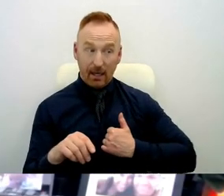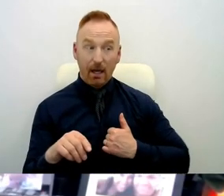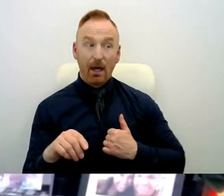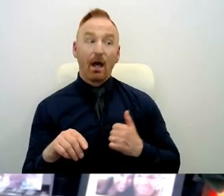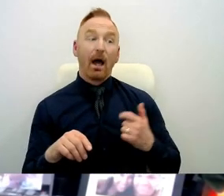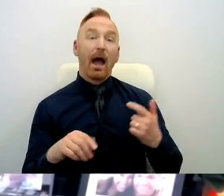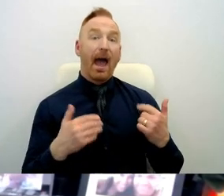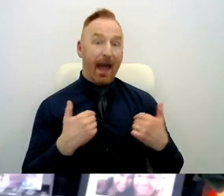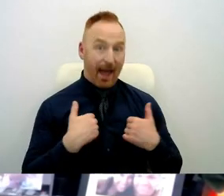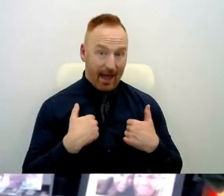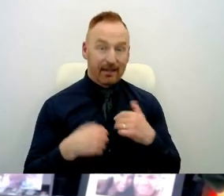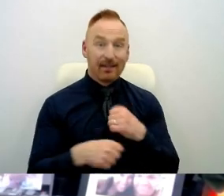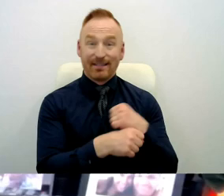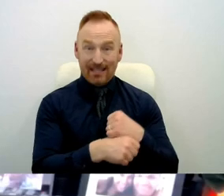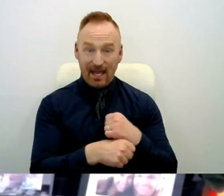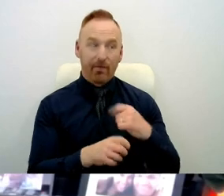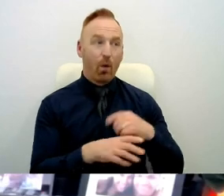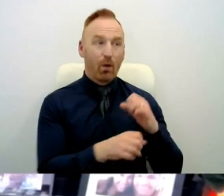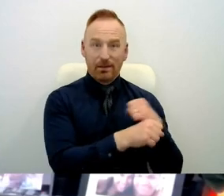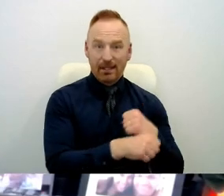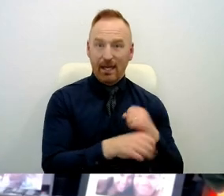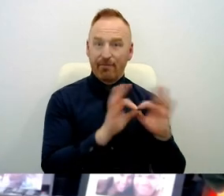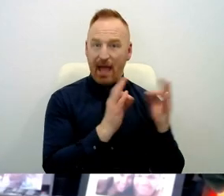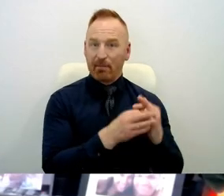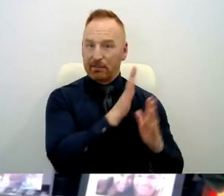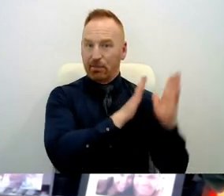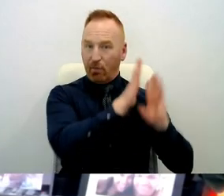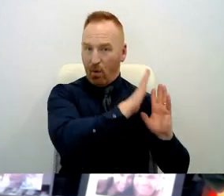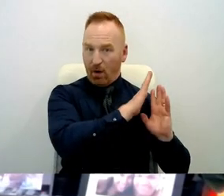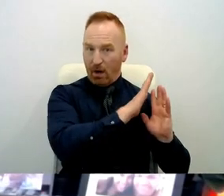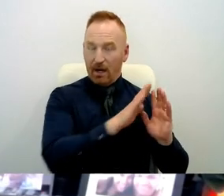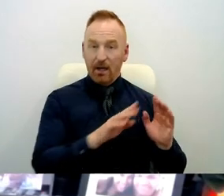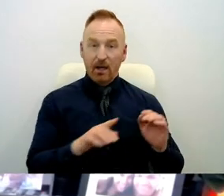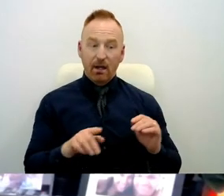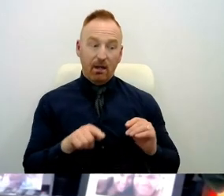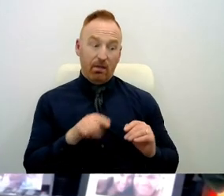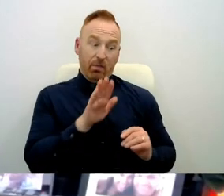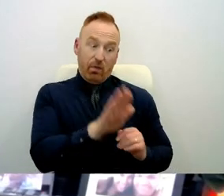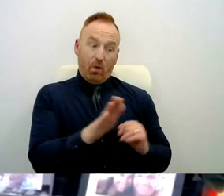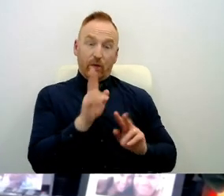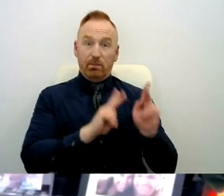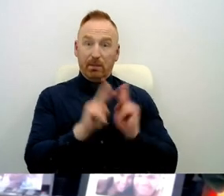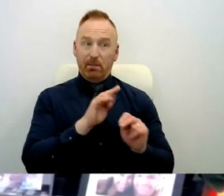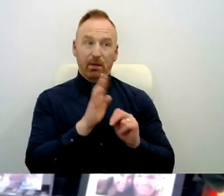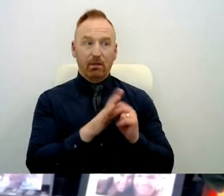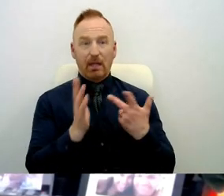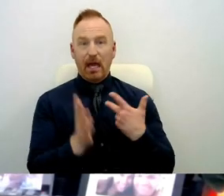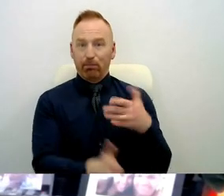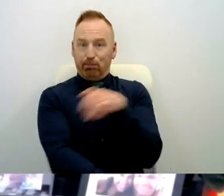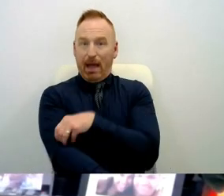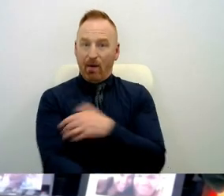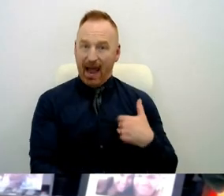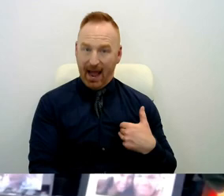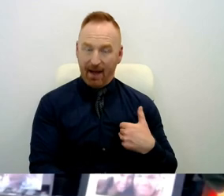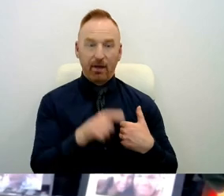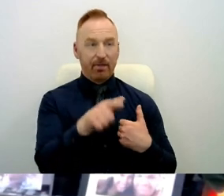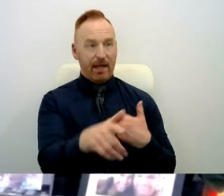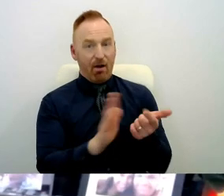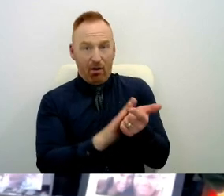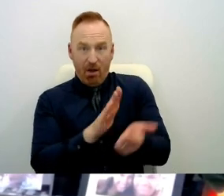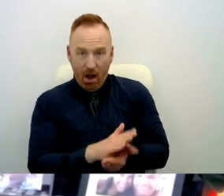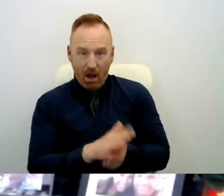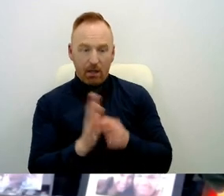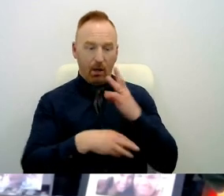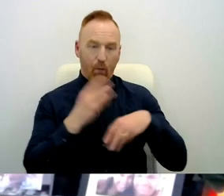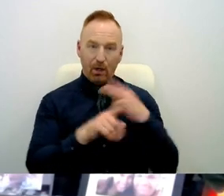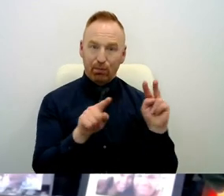either enslaved Black people or were from slaveholding families. These were the people that were in power, and their laws supported their worldview, and their laws